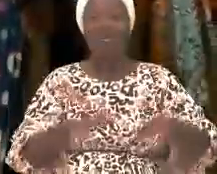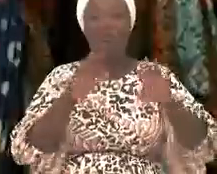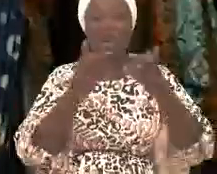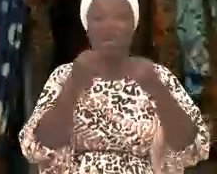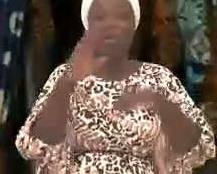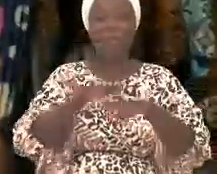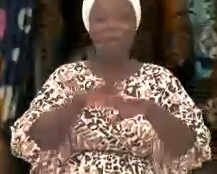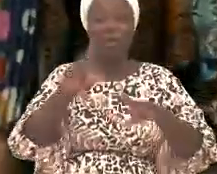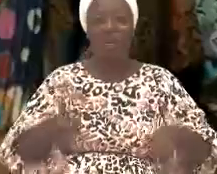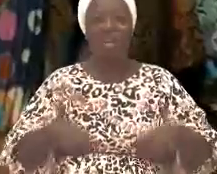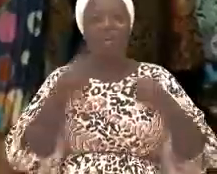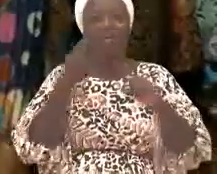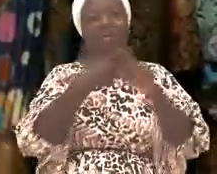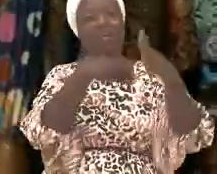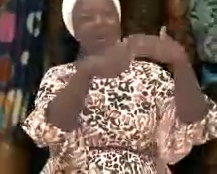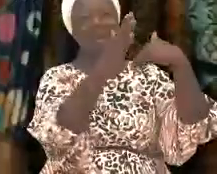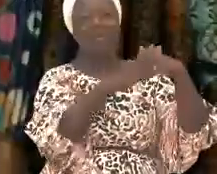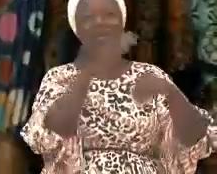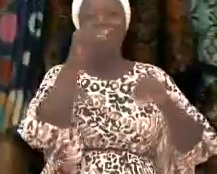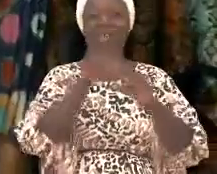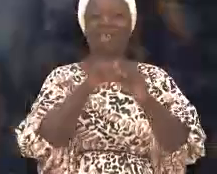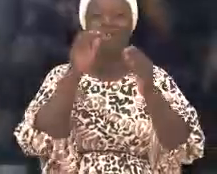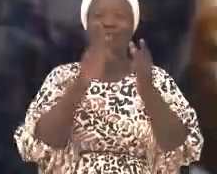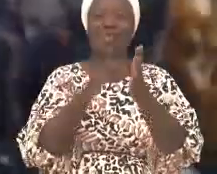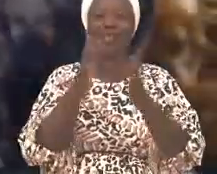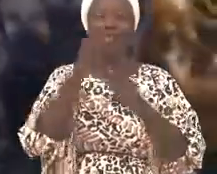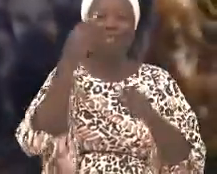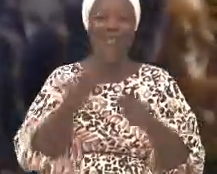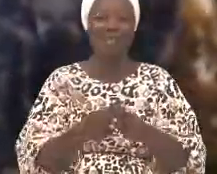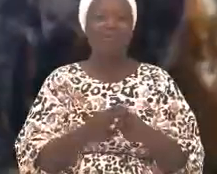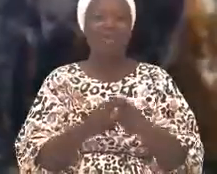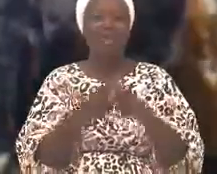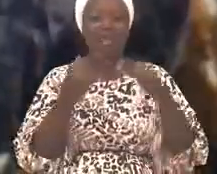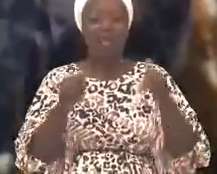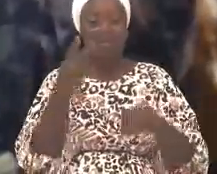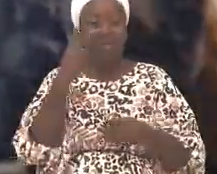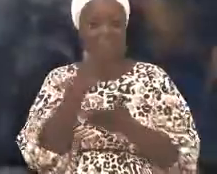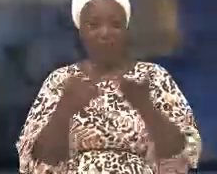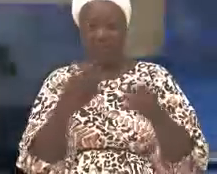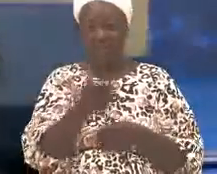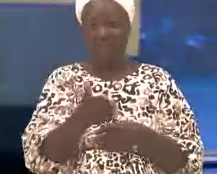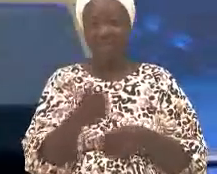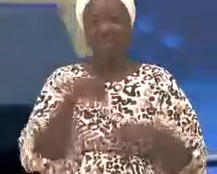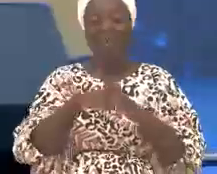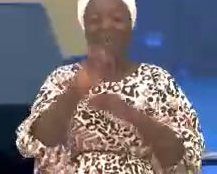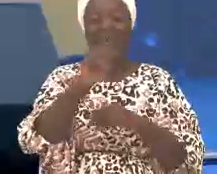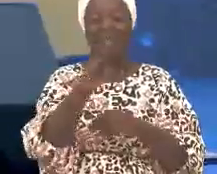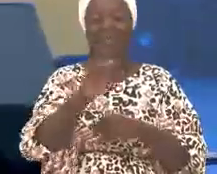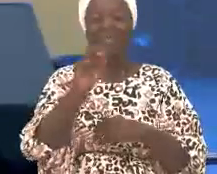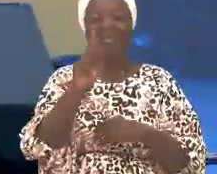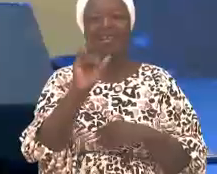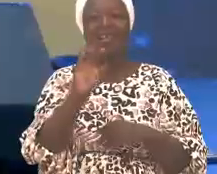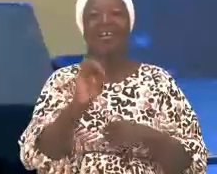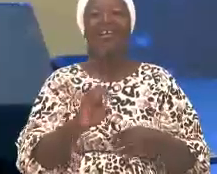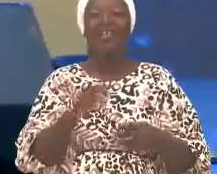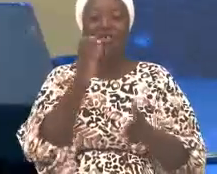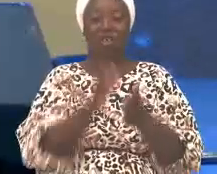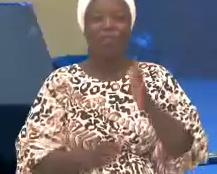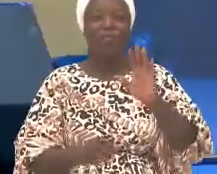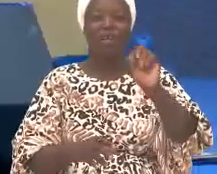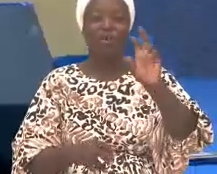you from heaven in Jesus' name. Look at something here. Ezekiel chapter 12,